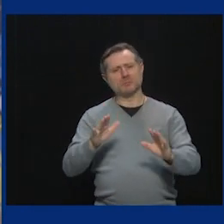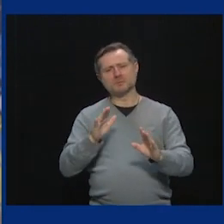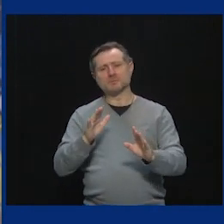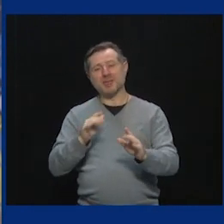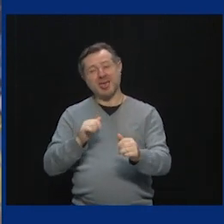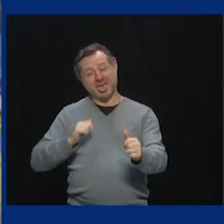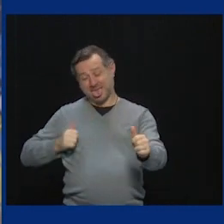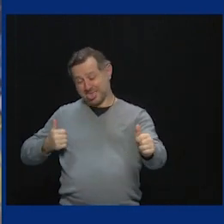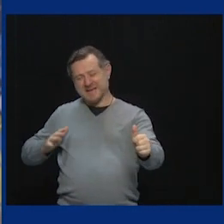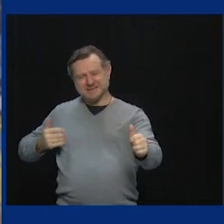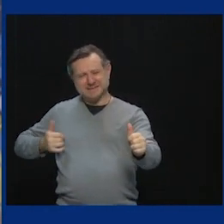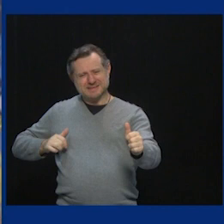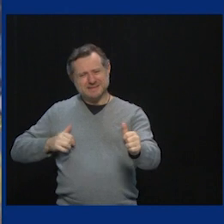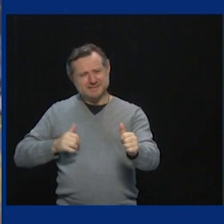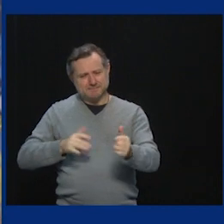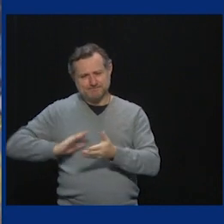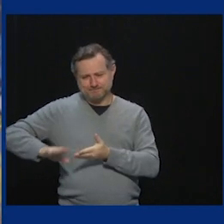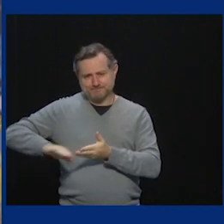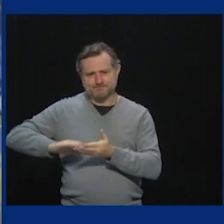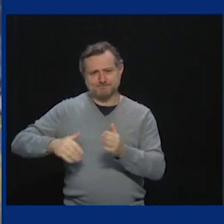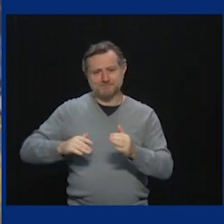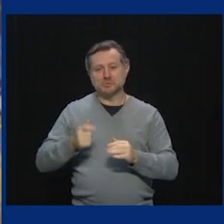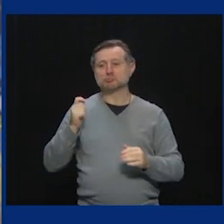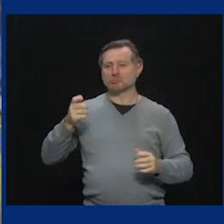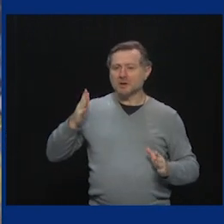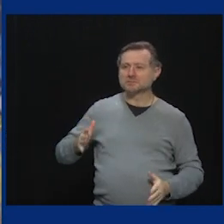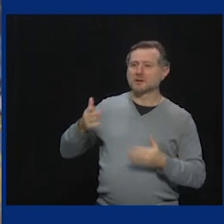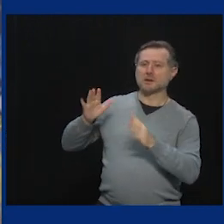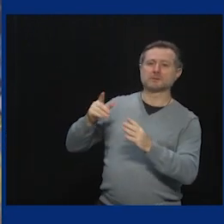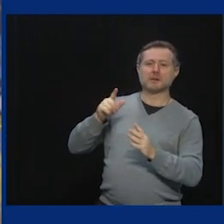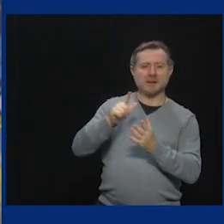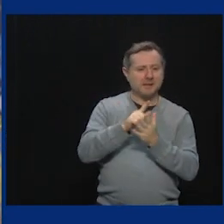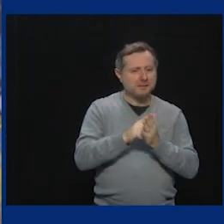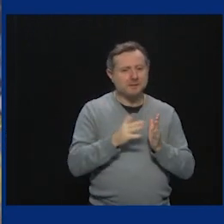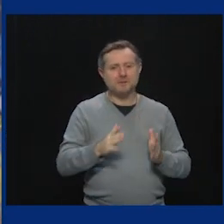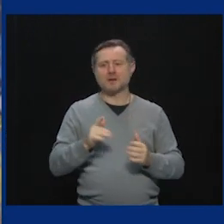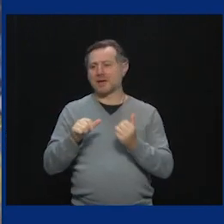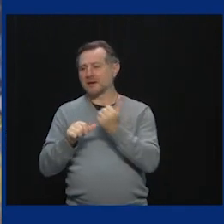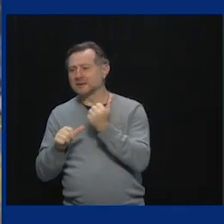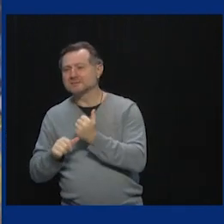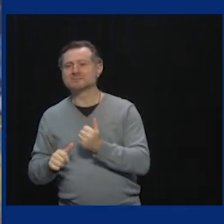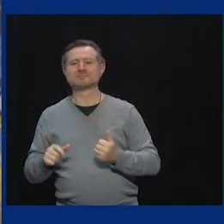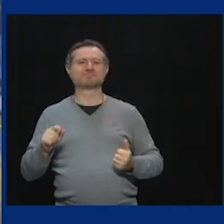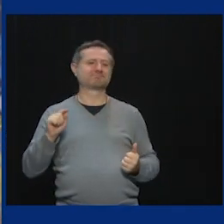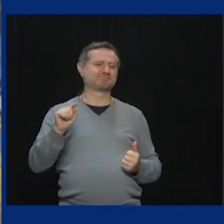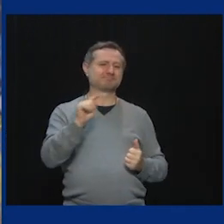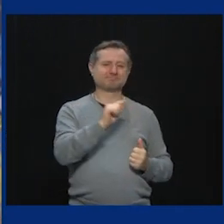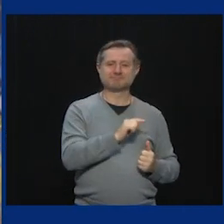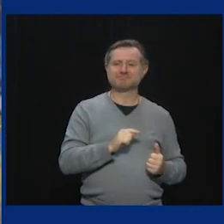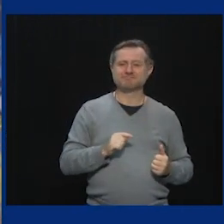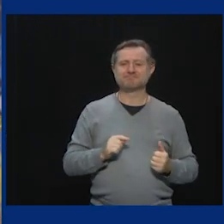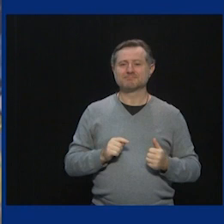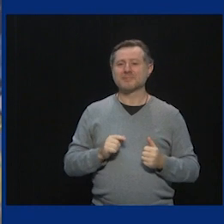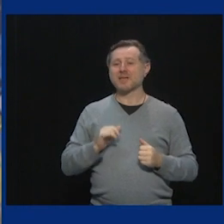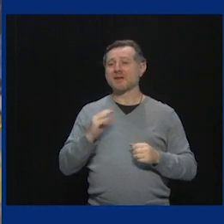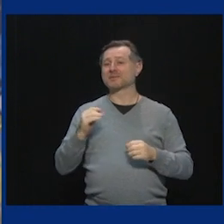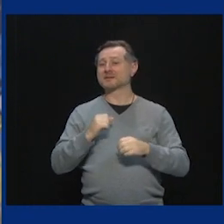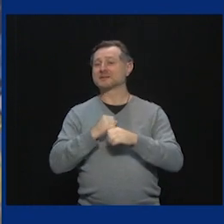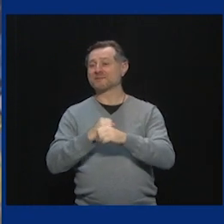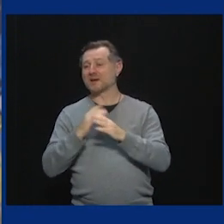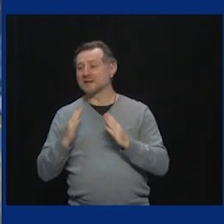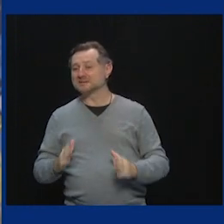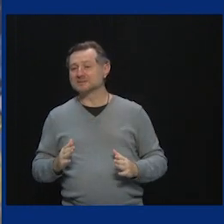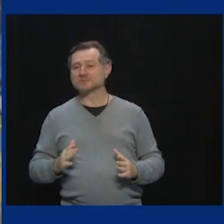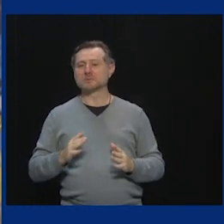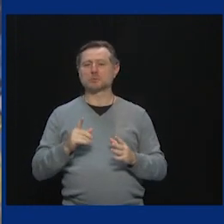the judges and the defense lawyers or the legal aid and the defendants the opportunity to get